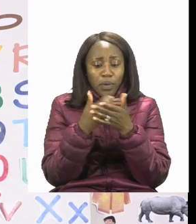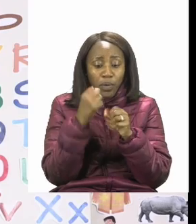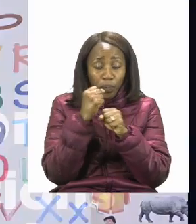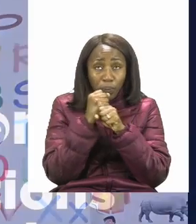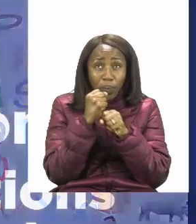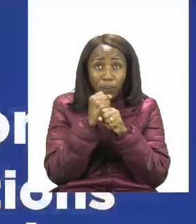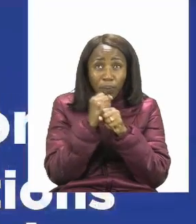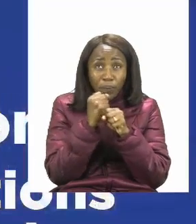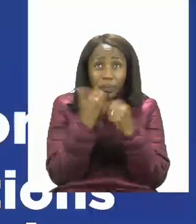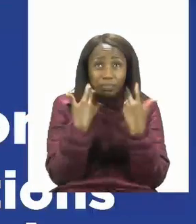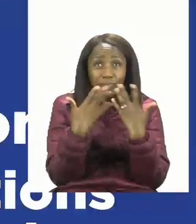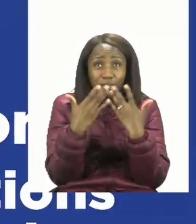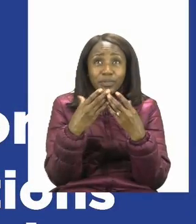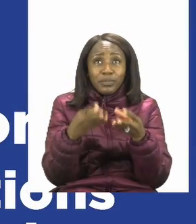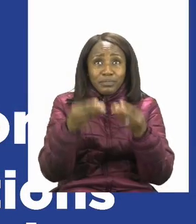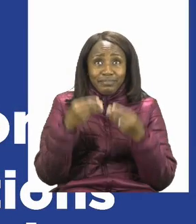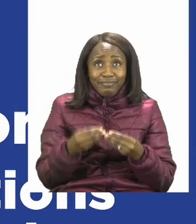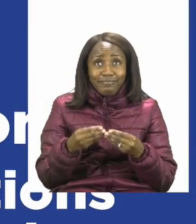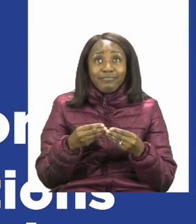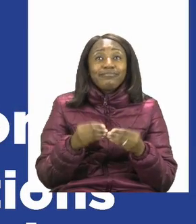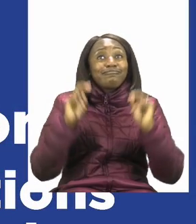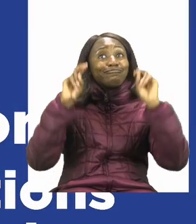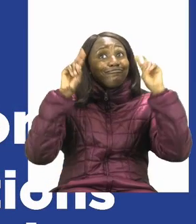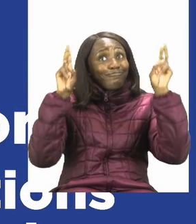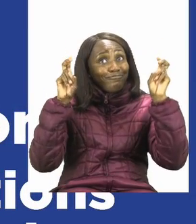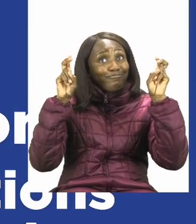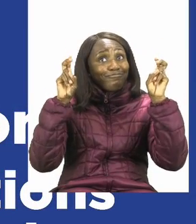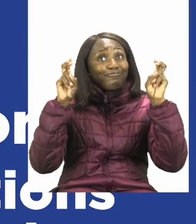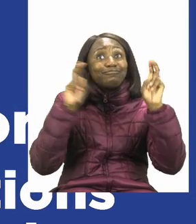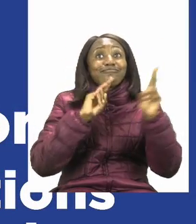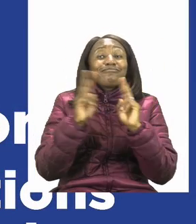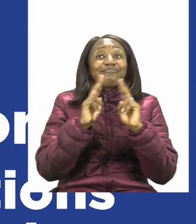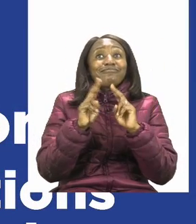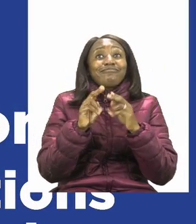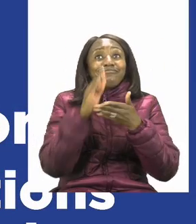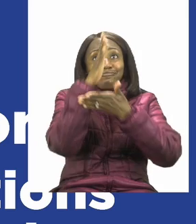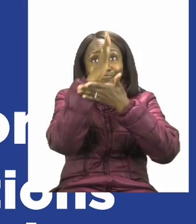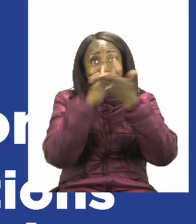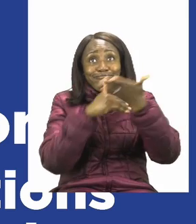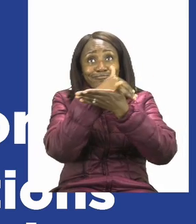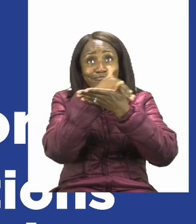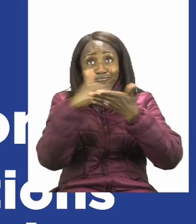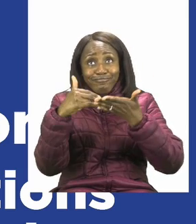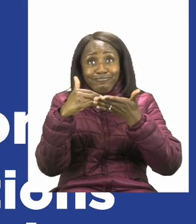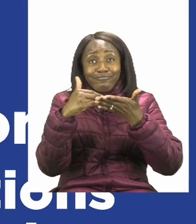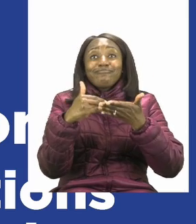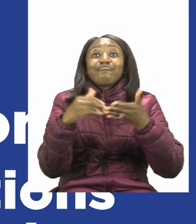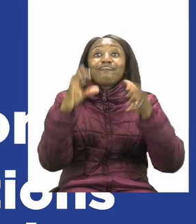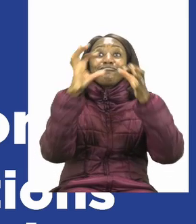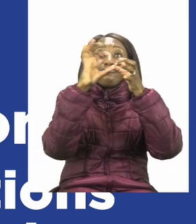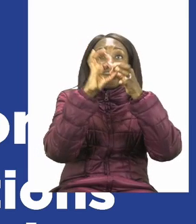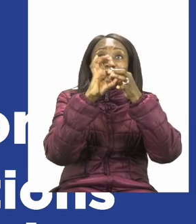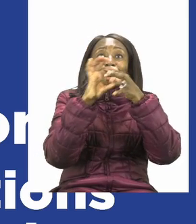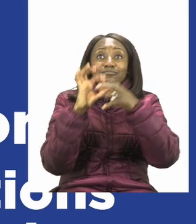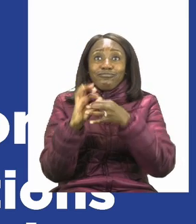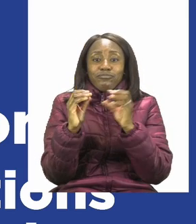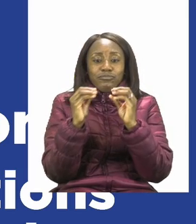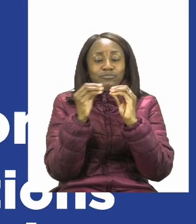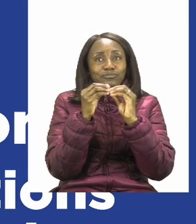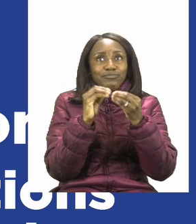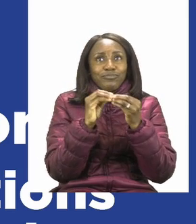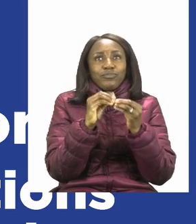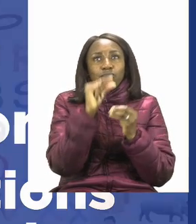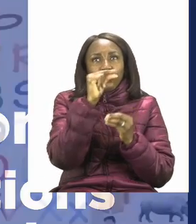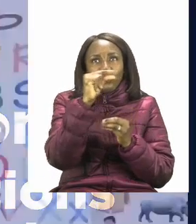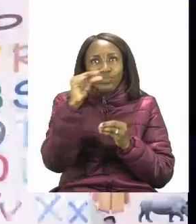before you touch anything else. For today's lesson, we will be doing fractions and word